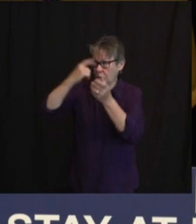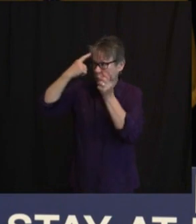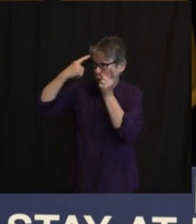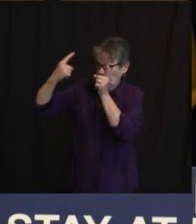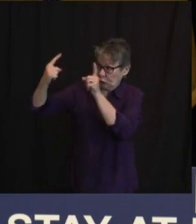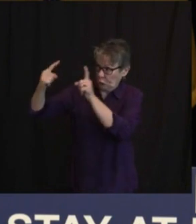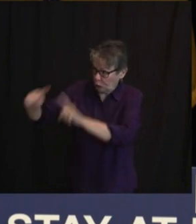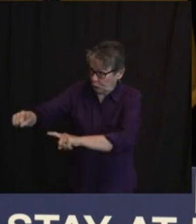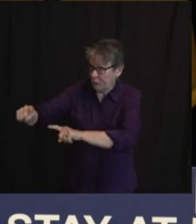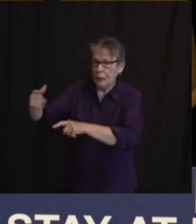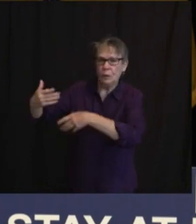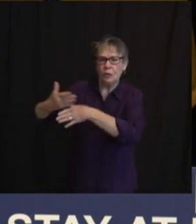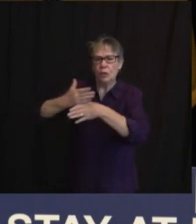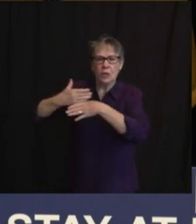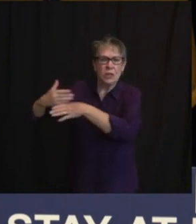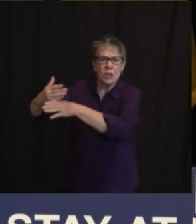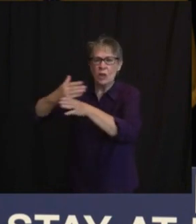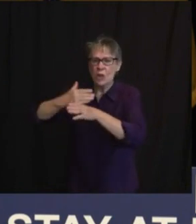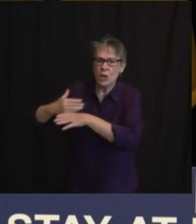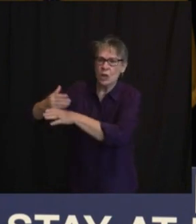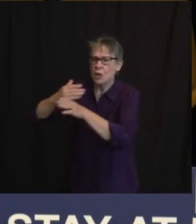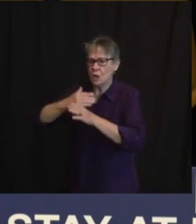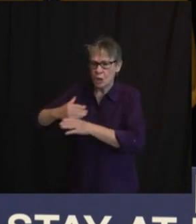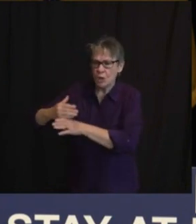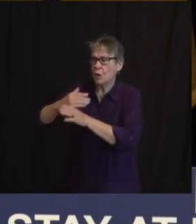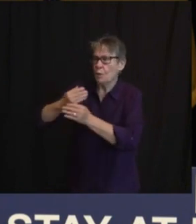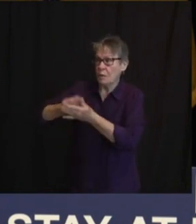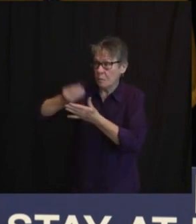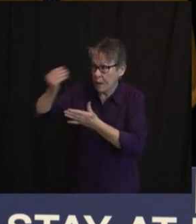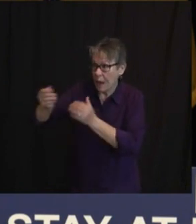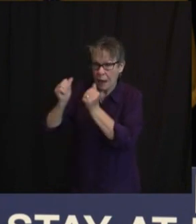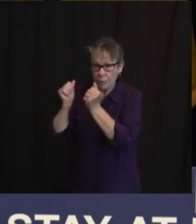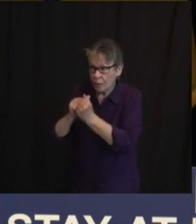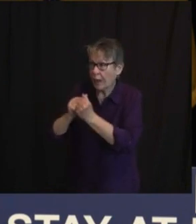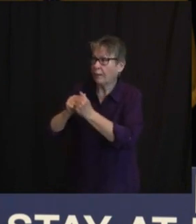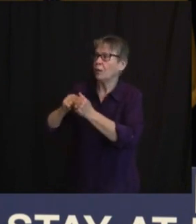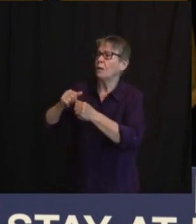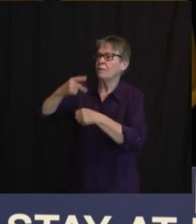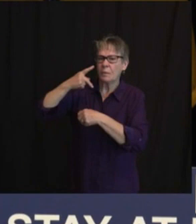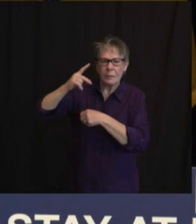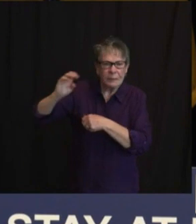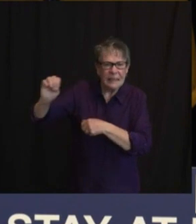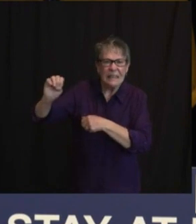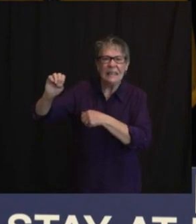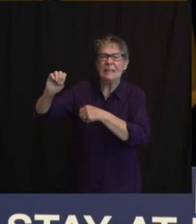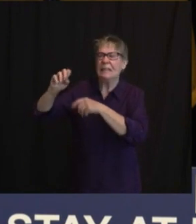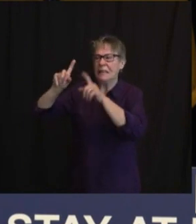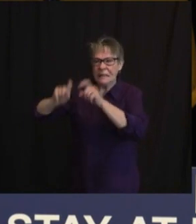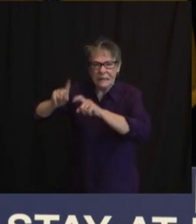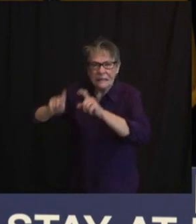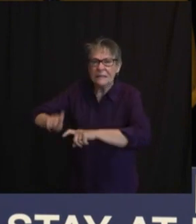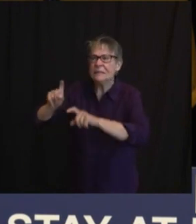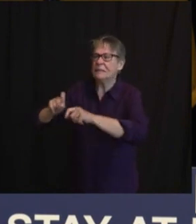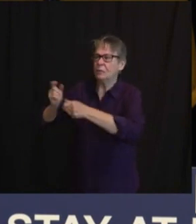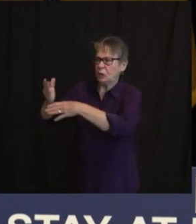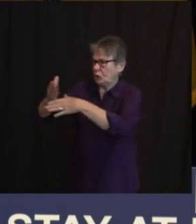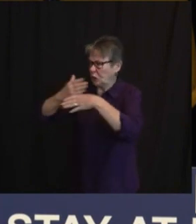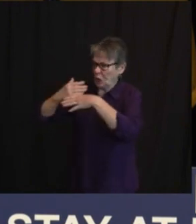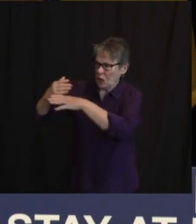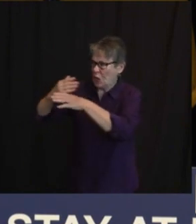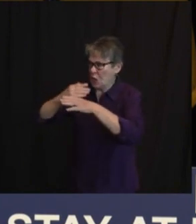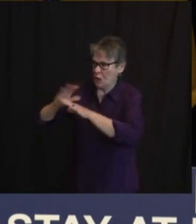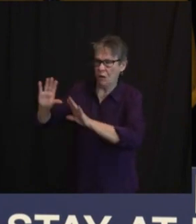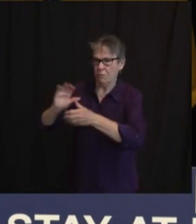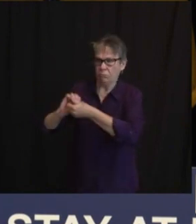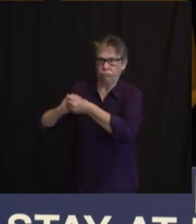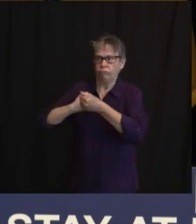Similarly, testing resources had also been in short supply until last Thursday, when Governor Murphy and I met with the President at the